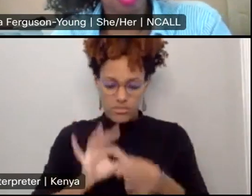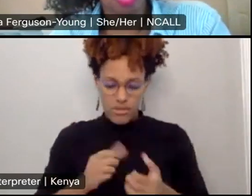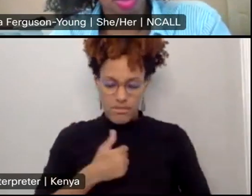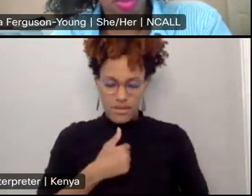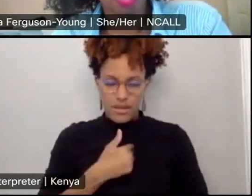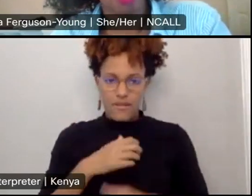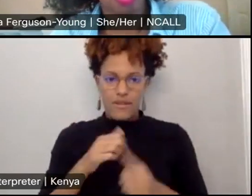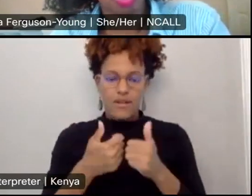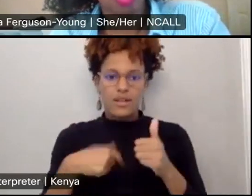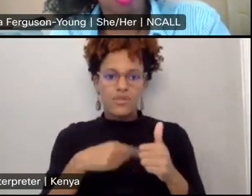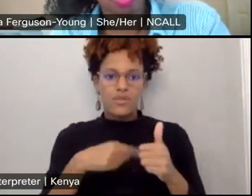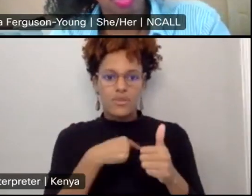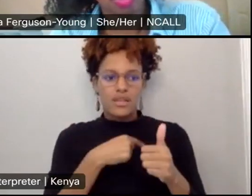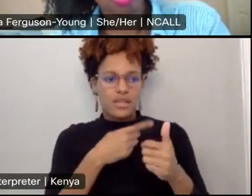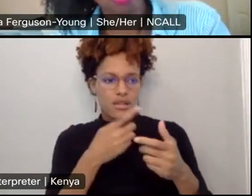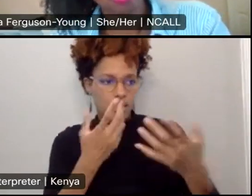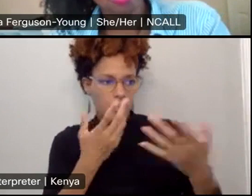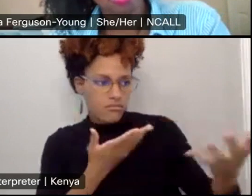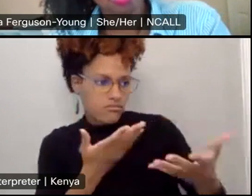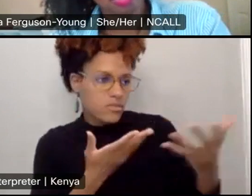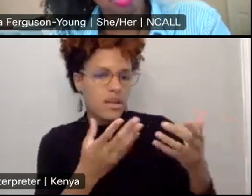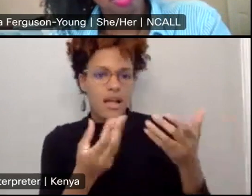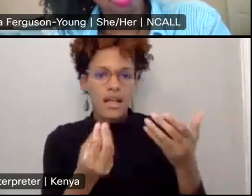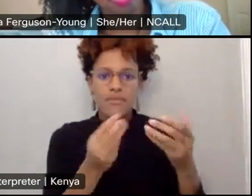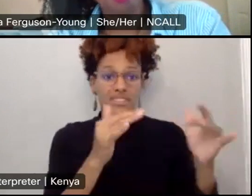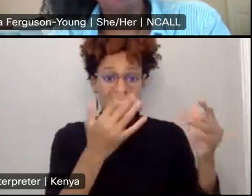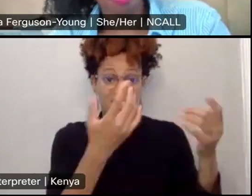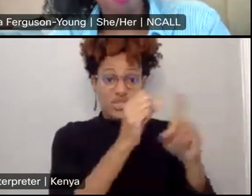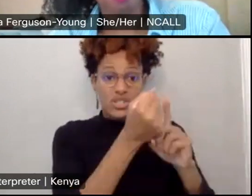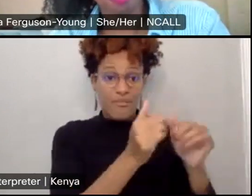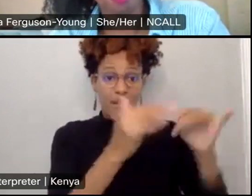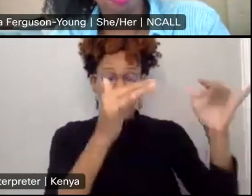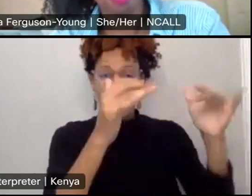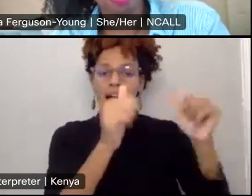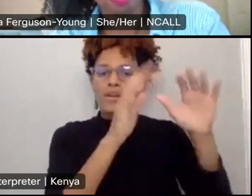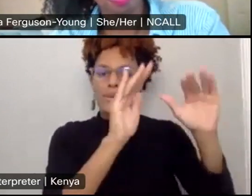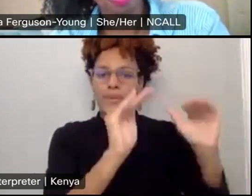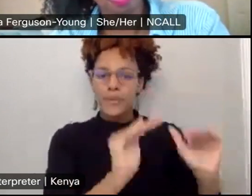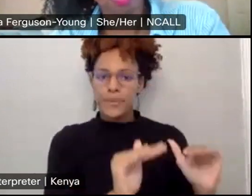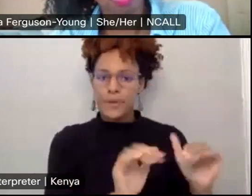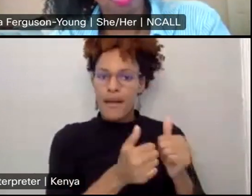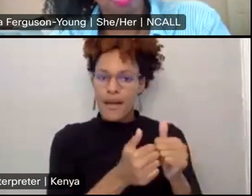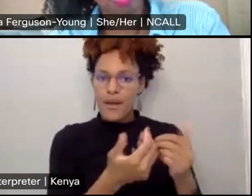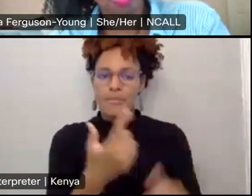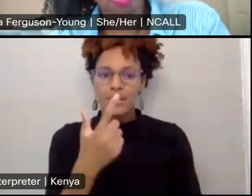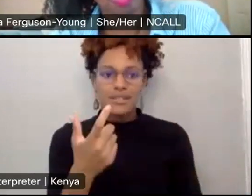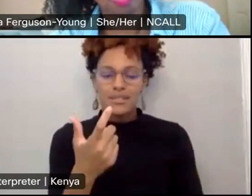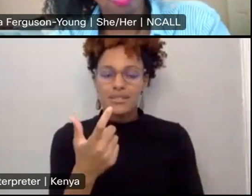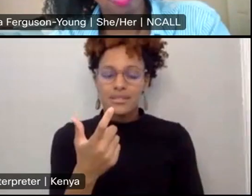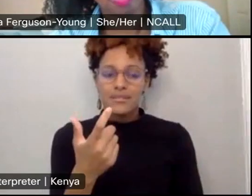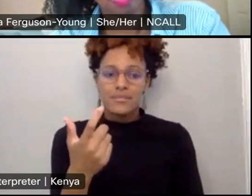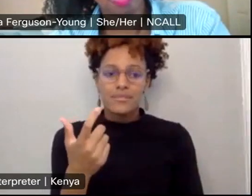we co-regulate? How can we, de-escalate together? Because potentially it